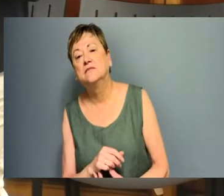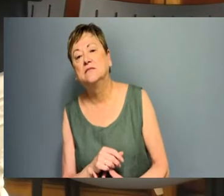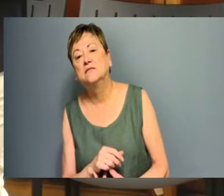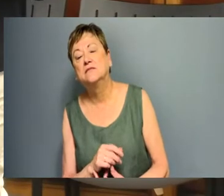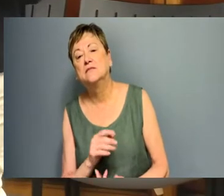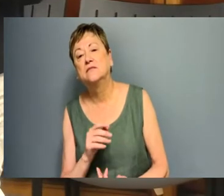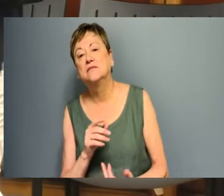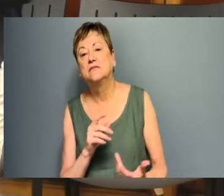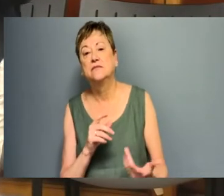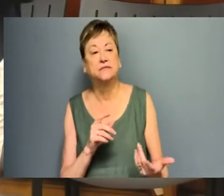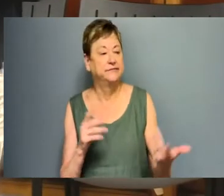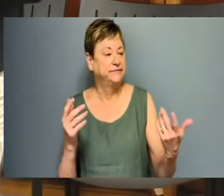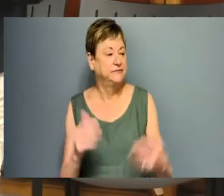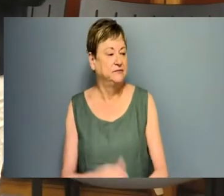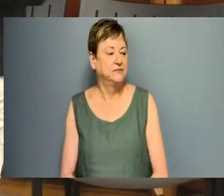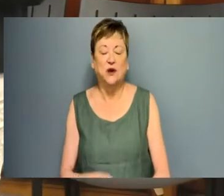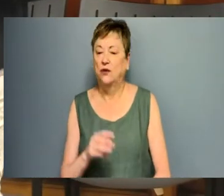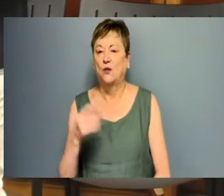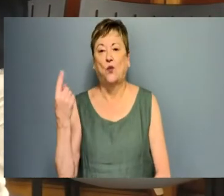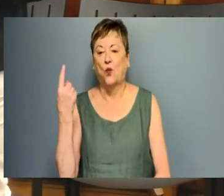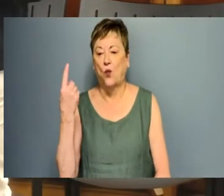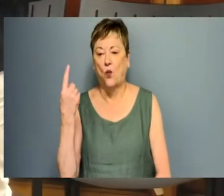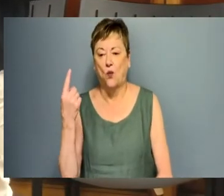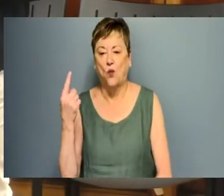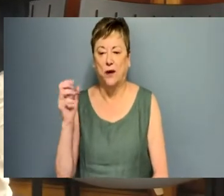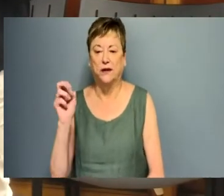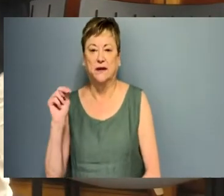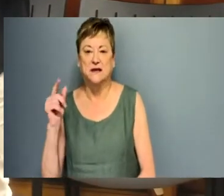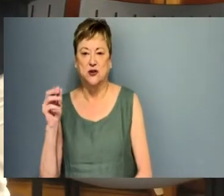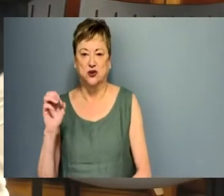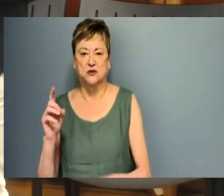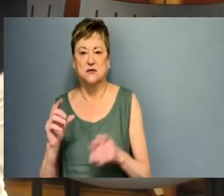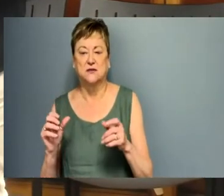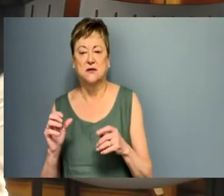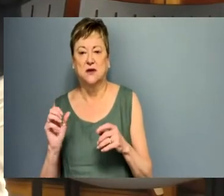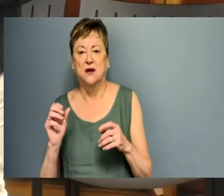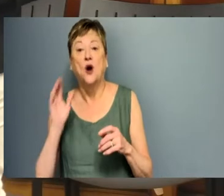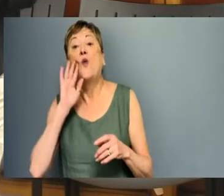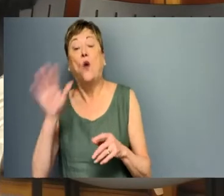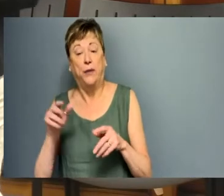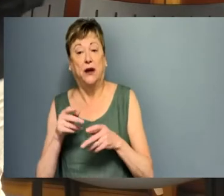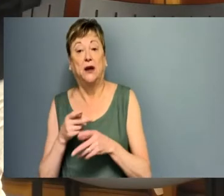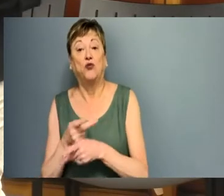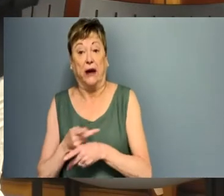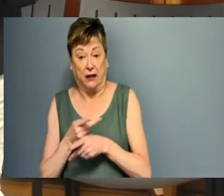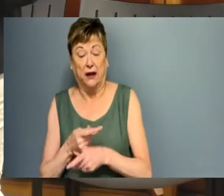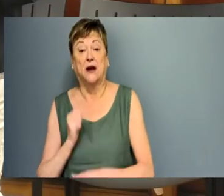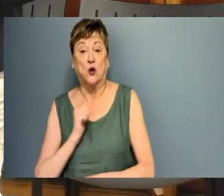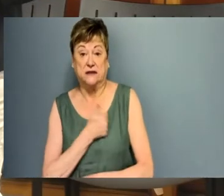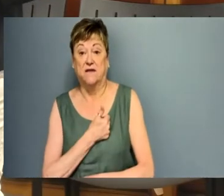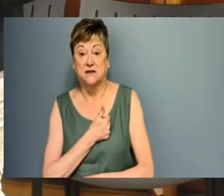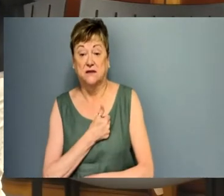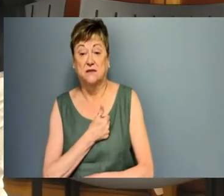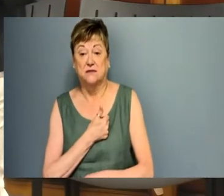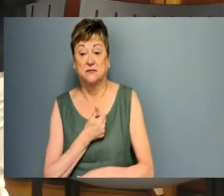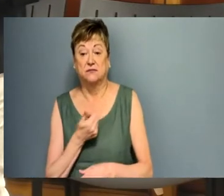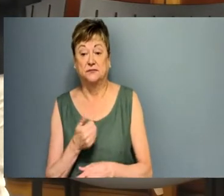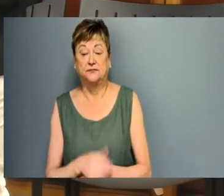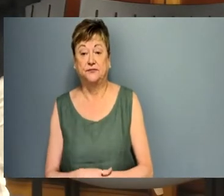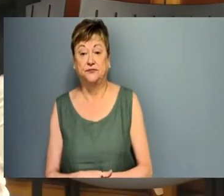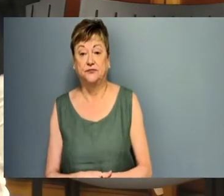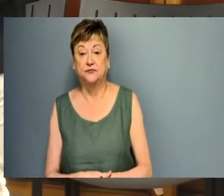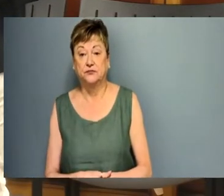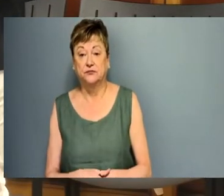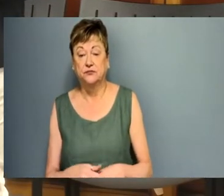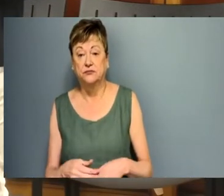also doing, you know, we'll kind of, you know, the fox looking at the hen house, but we'll be regulating ourselves, watching ourselves for soil and erosion,